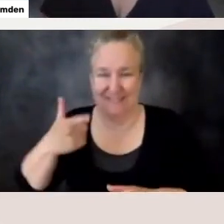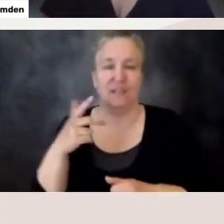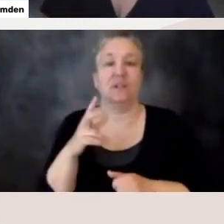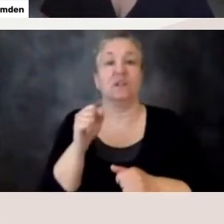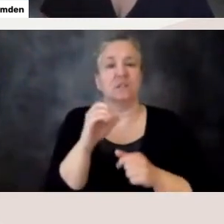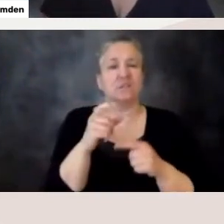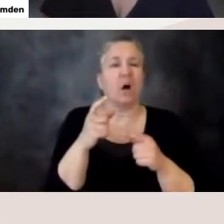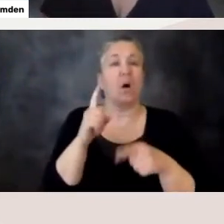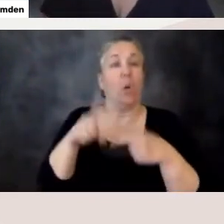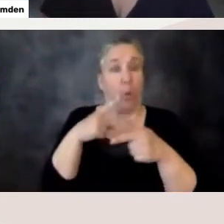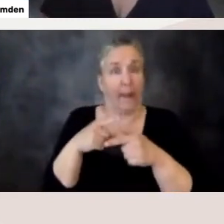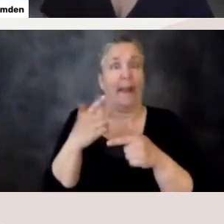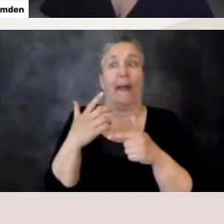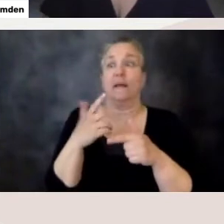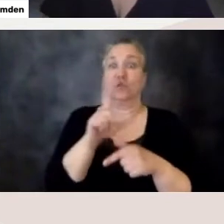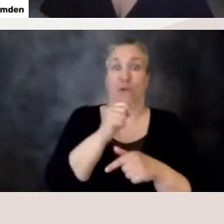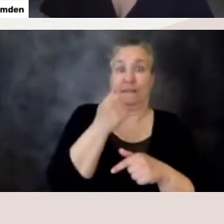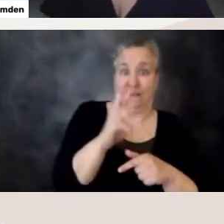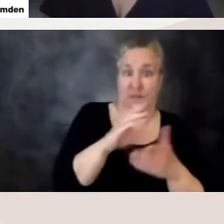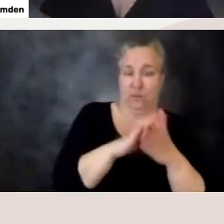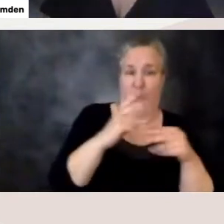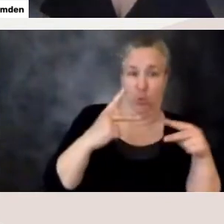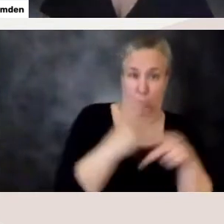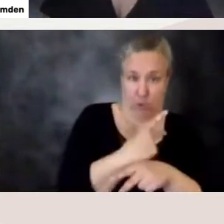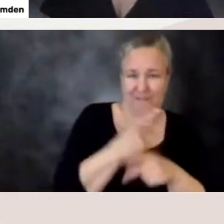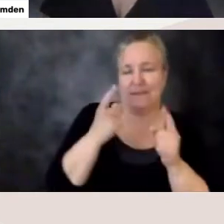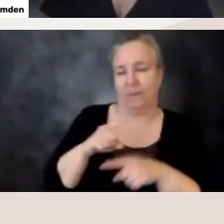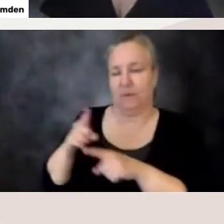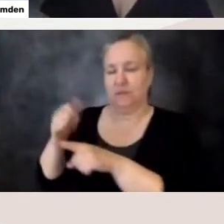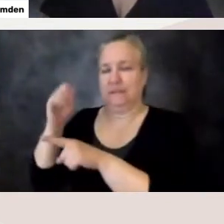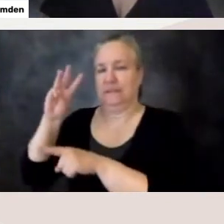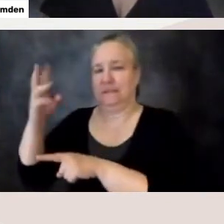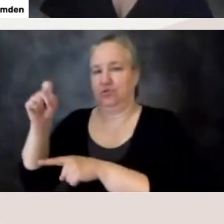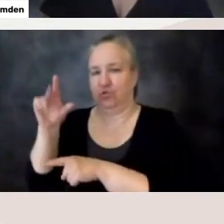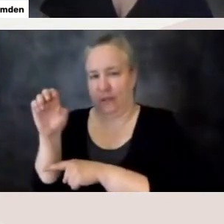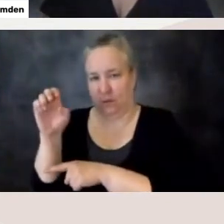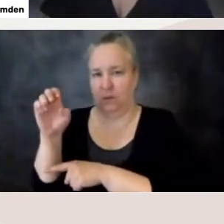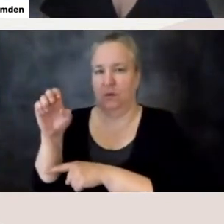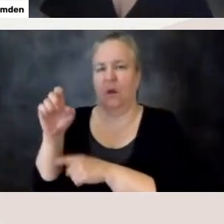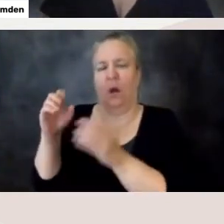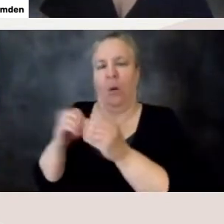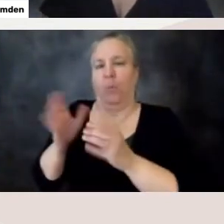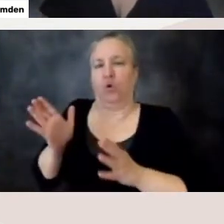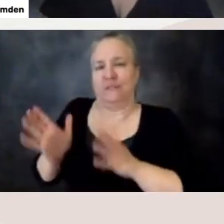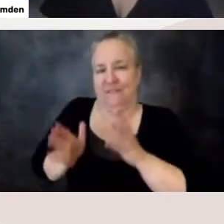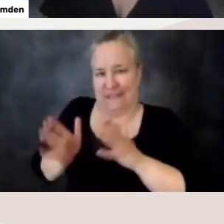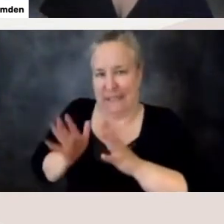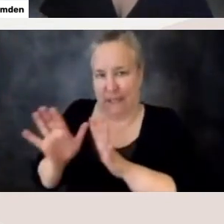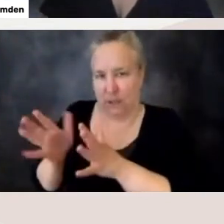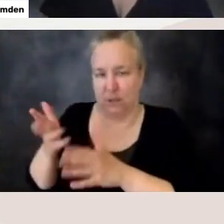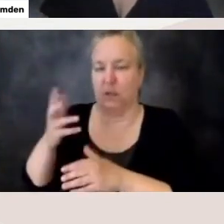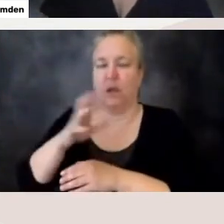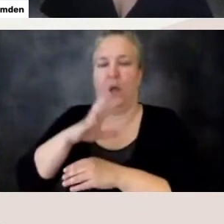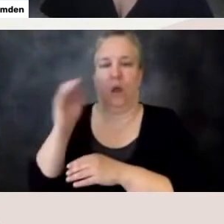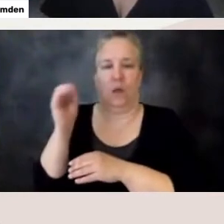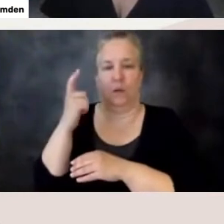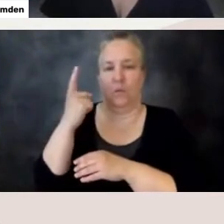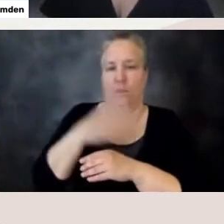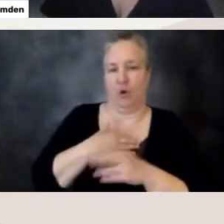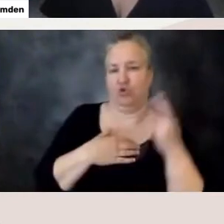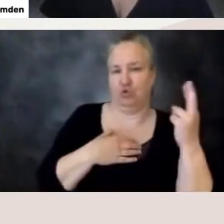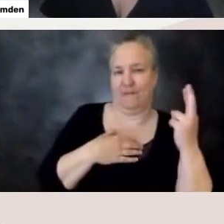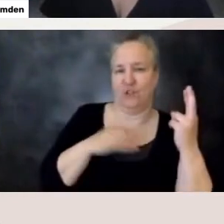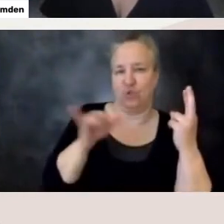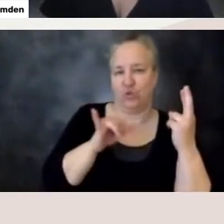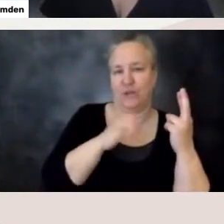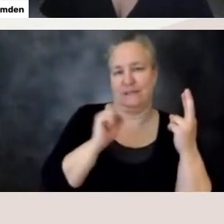it progressed in 2016, they were in 6th grade, and they were a lot more sophisticated. And one of my good friends also